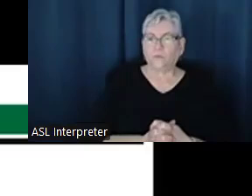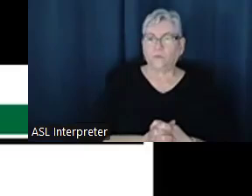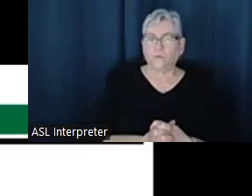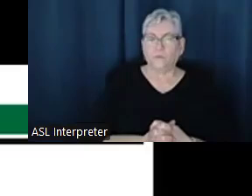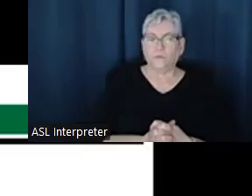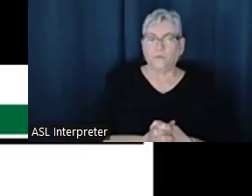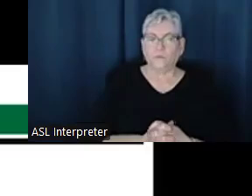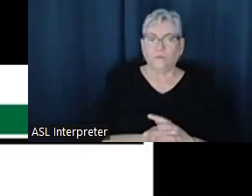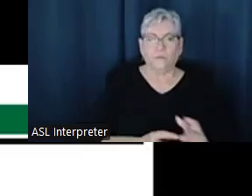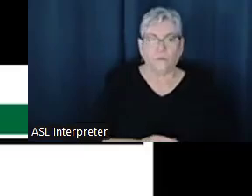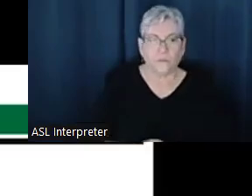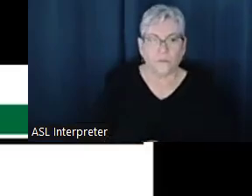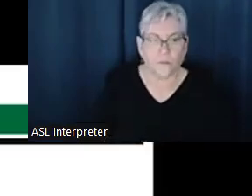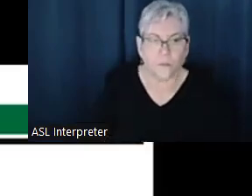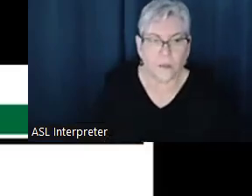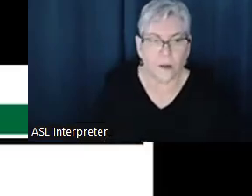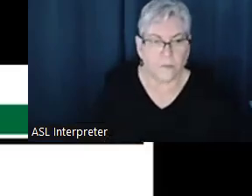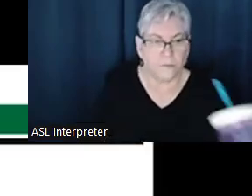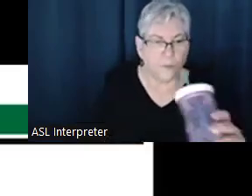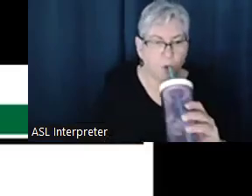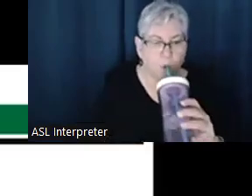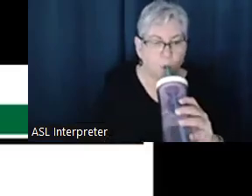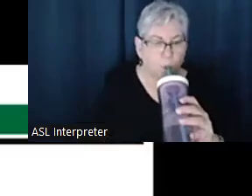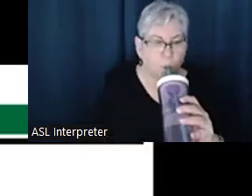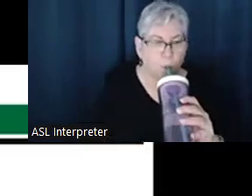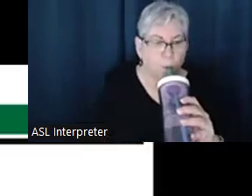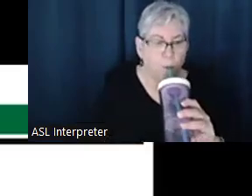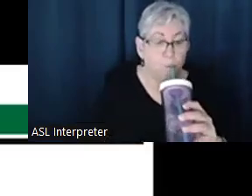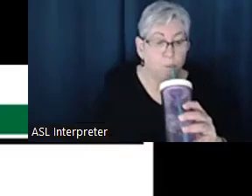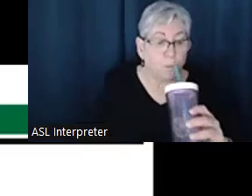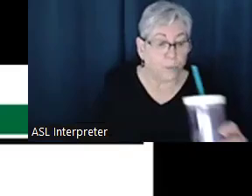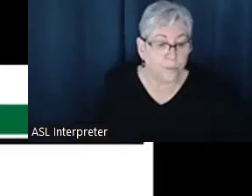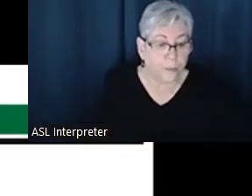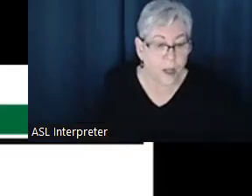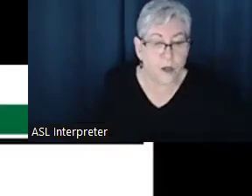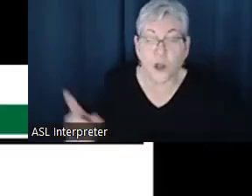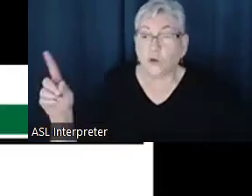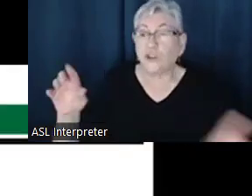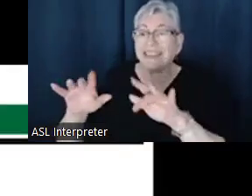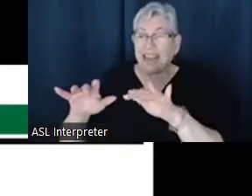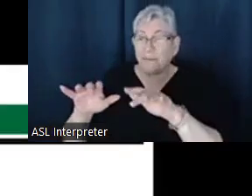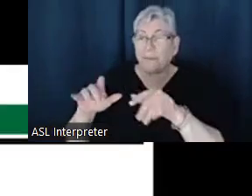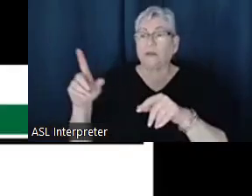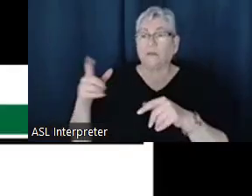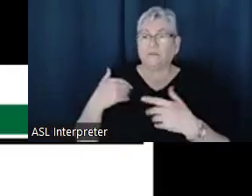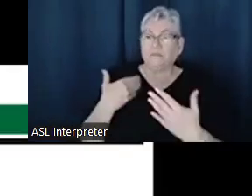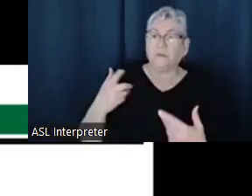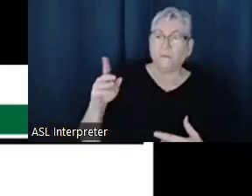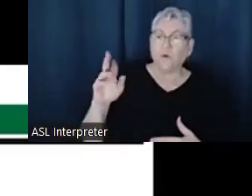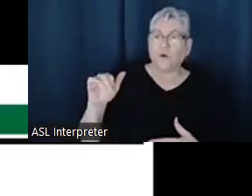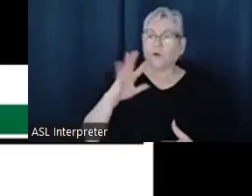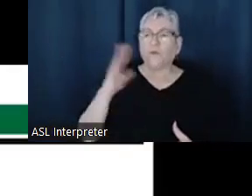And as she's typing, I'm already going to start, I'm thinking, or I see Maria unmuted. What's up, Maria? She says trying to get them